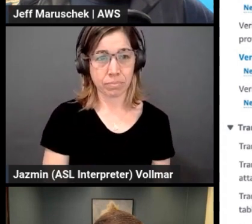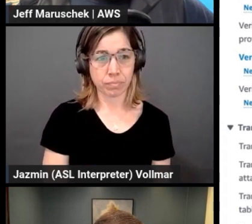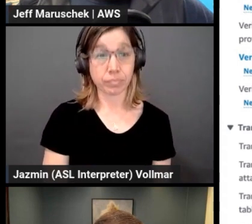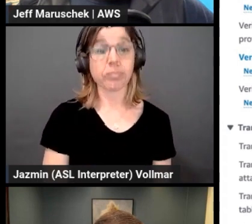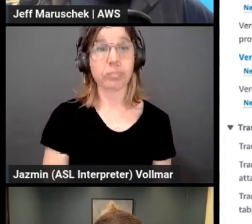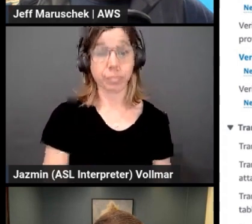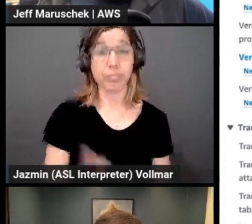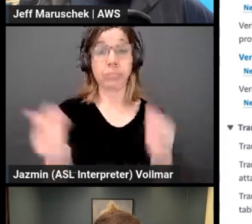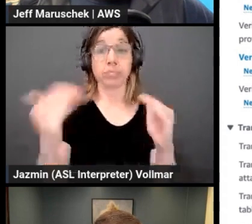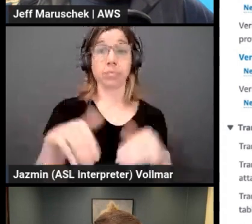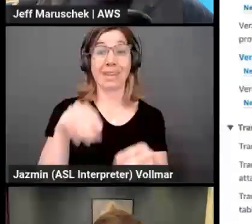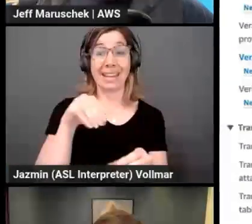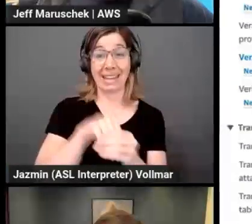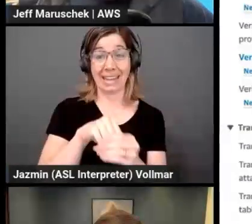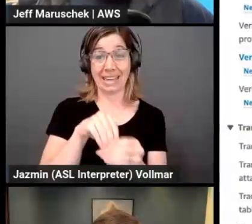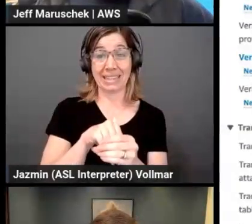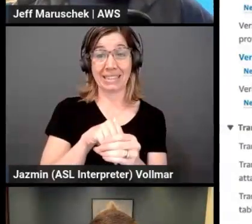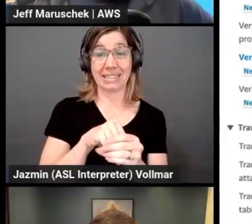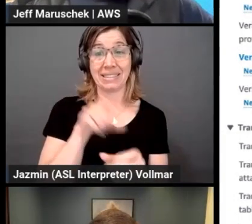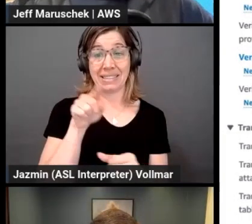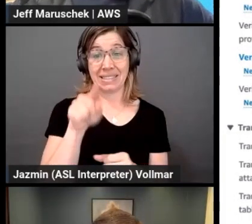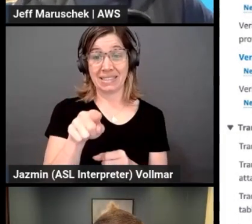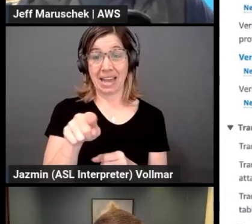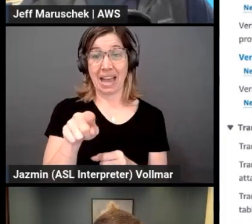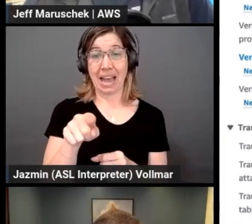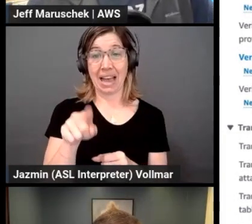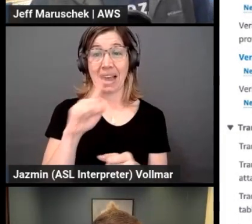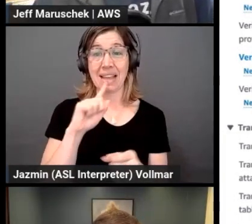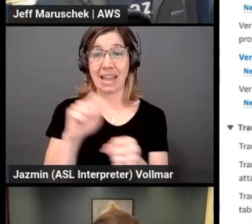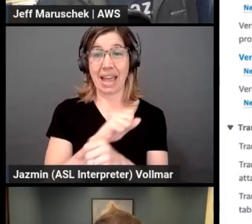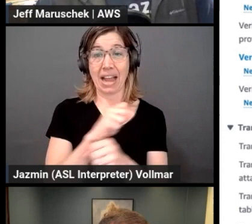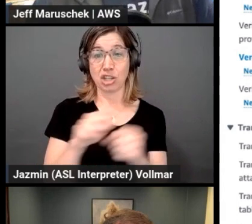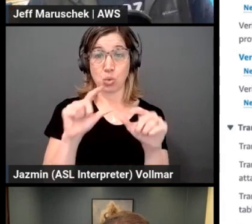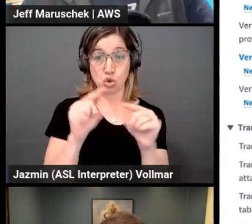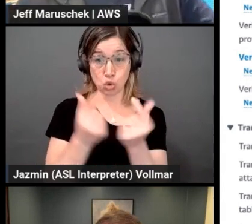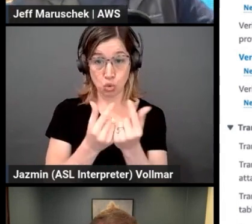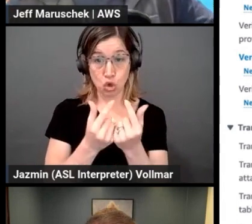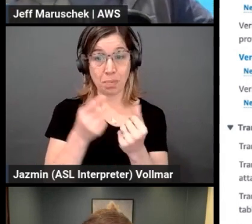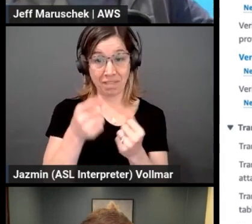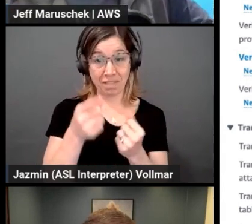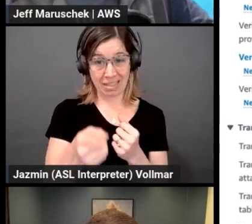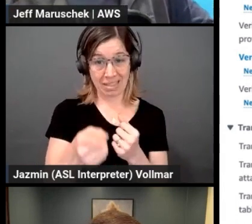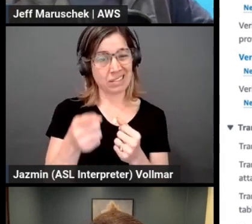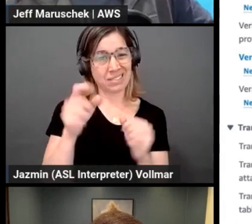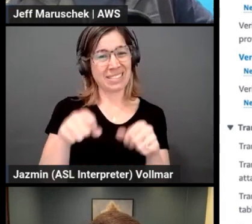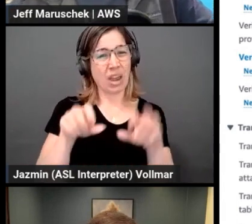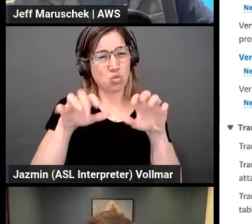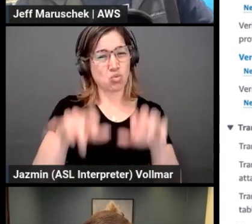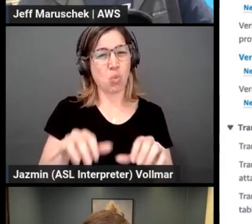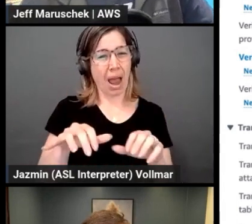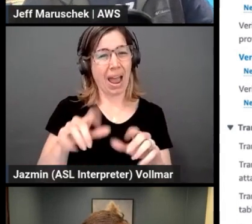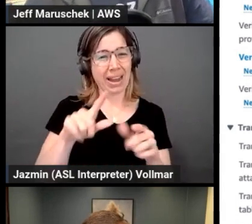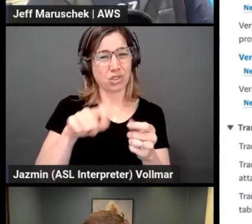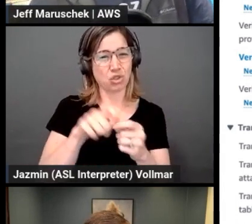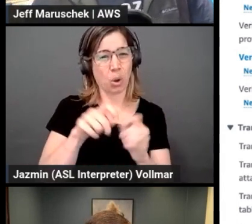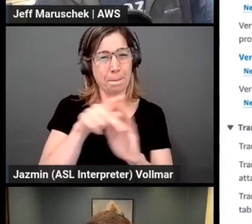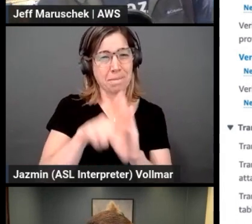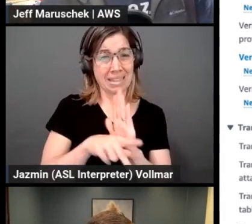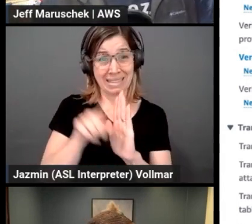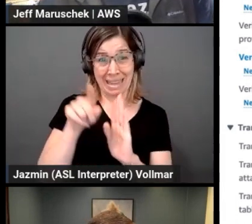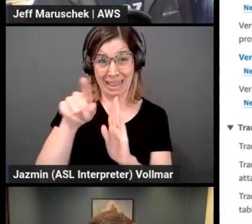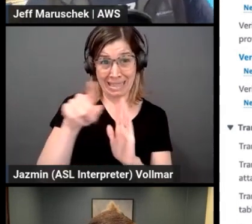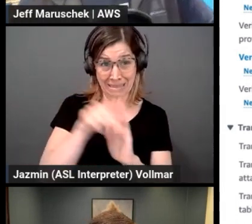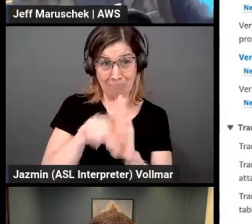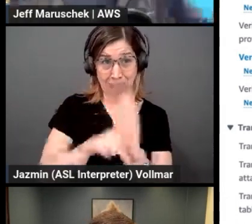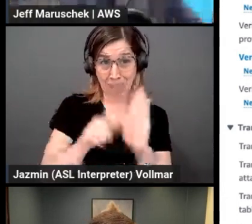Inside the actual group itself, you can write a certain policy. This policy is written using a Cedar policy